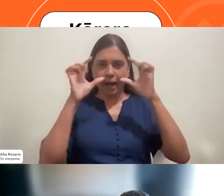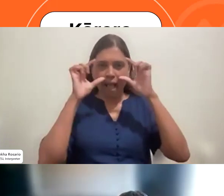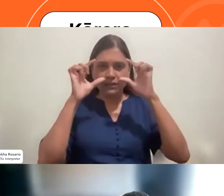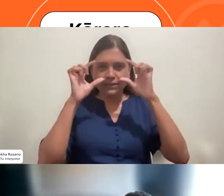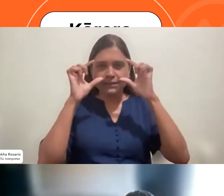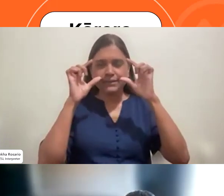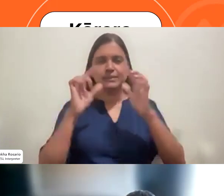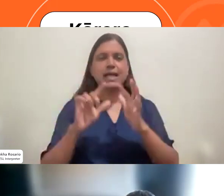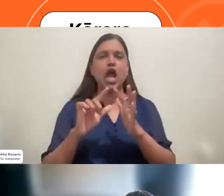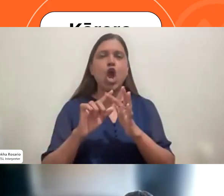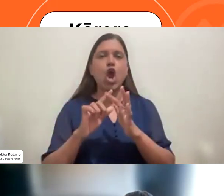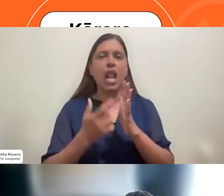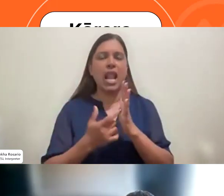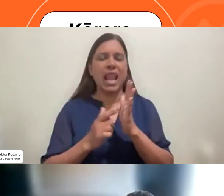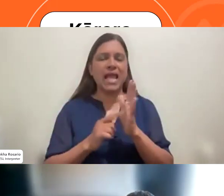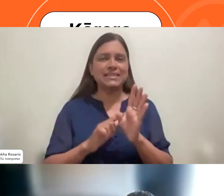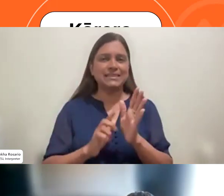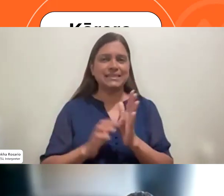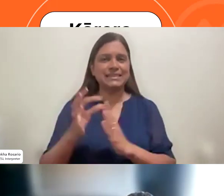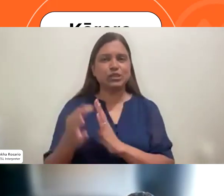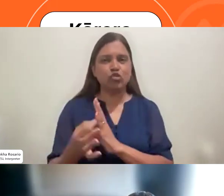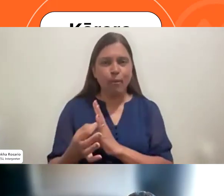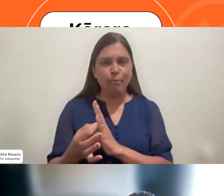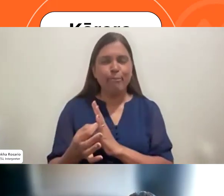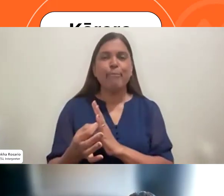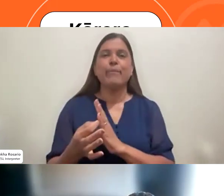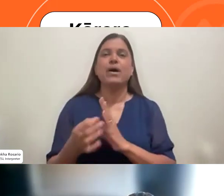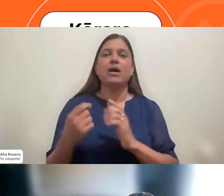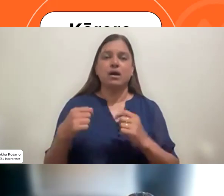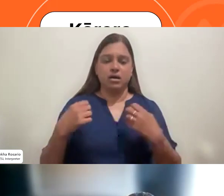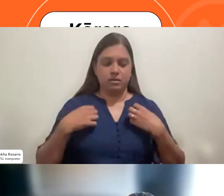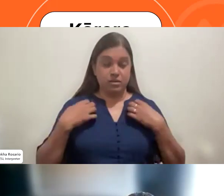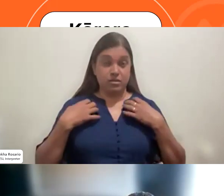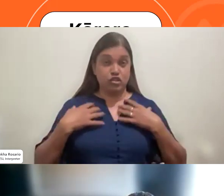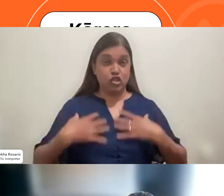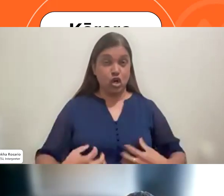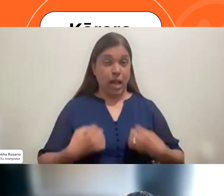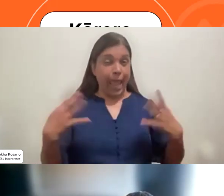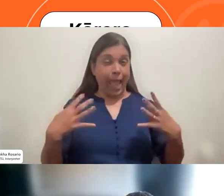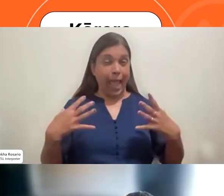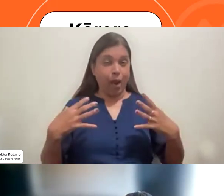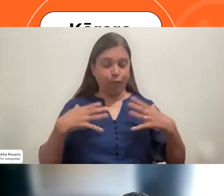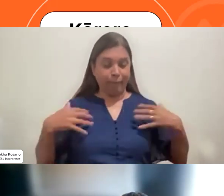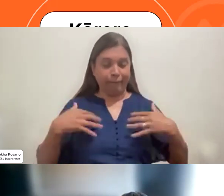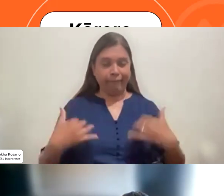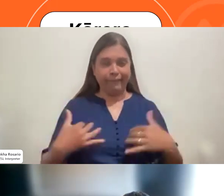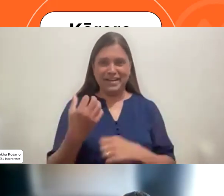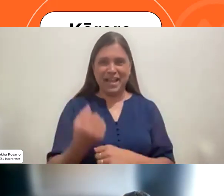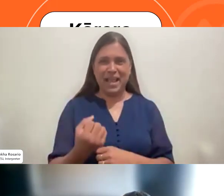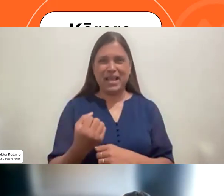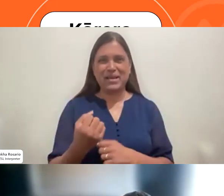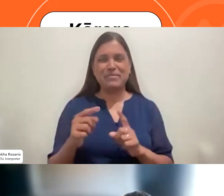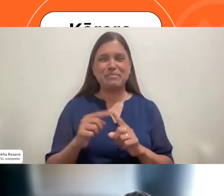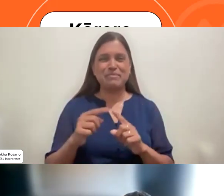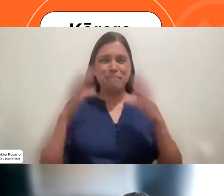syndrome, and am wearing a loud, brightly patterned shirt along with noise